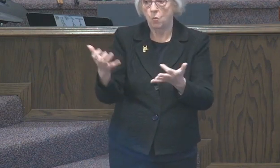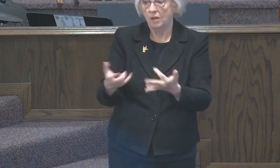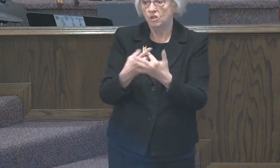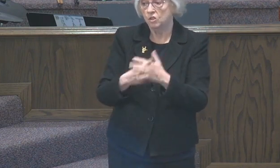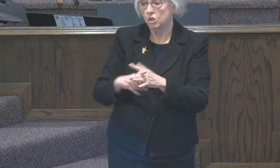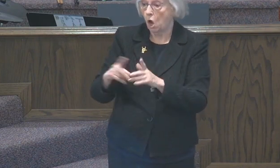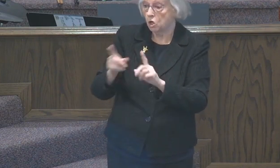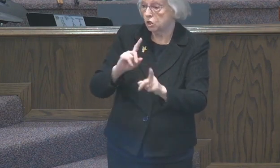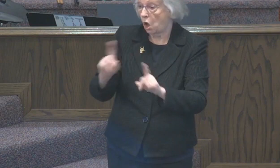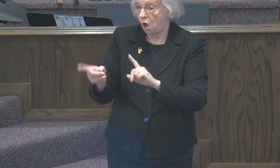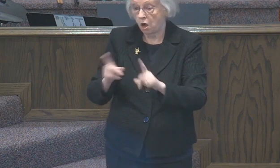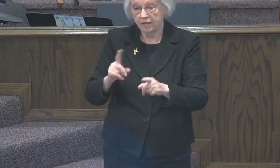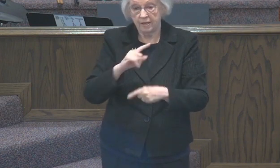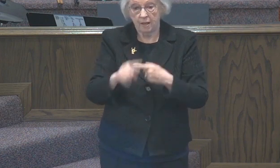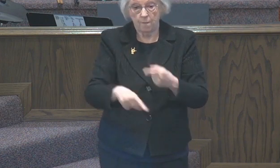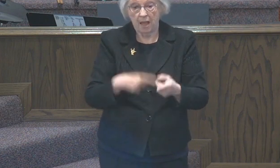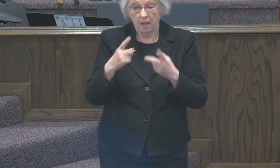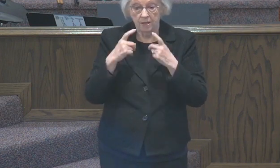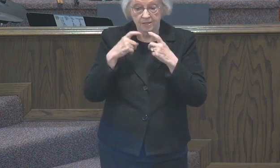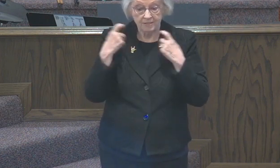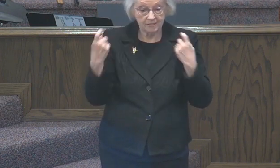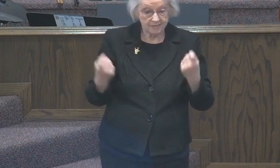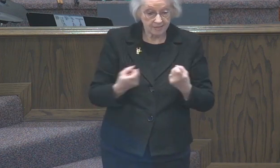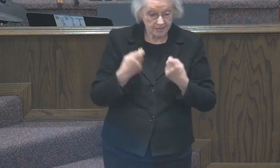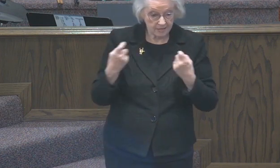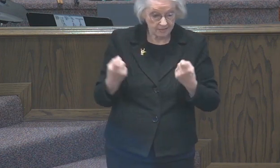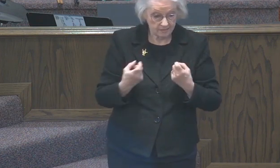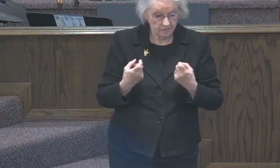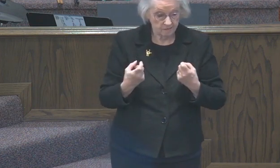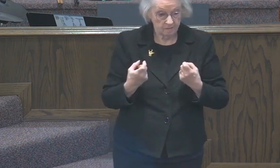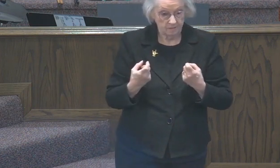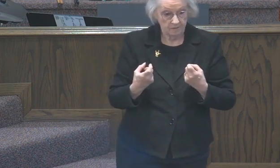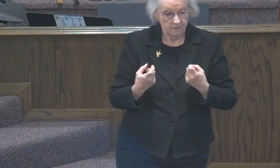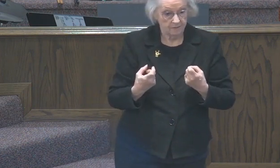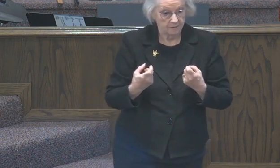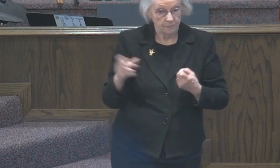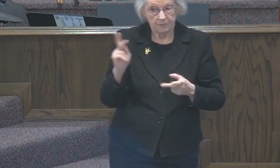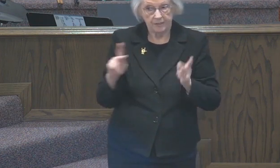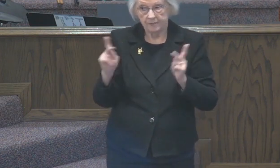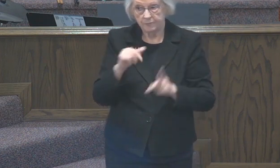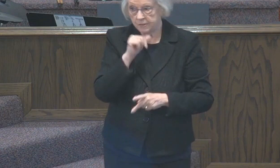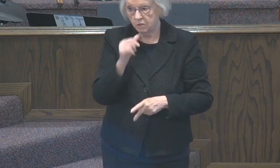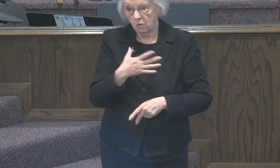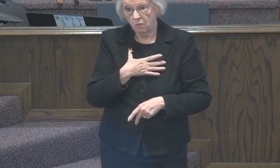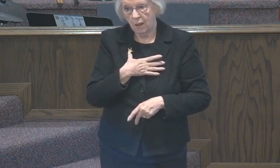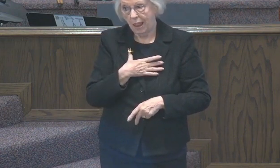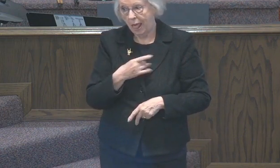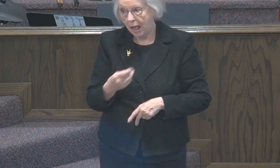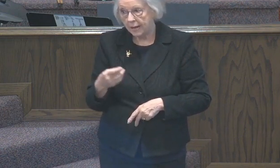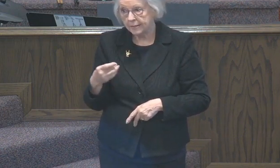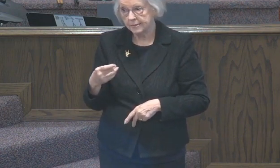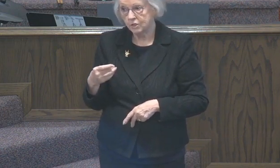back hard against you, and they push back to the point where they're actually reviling you or